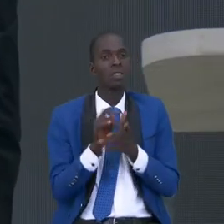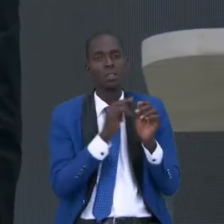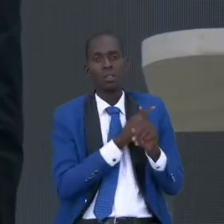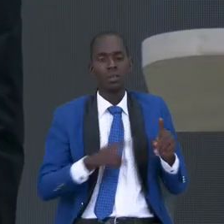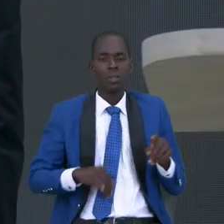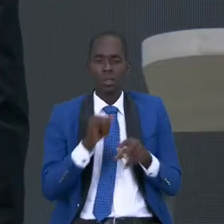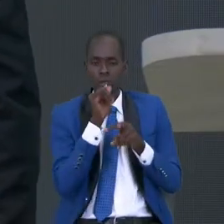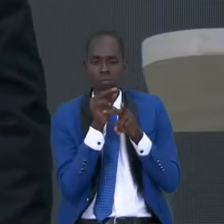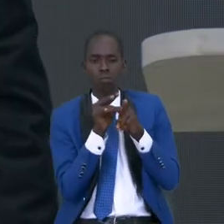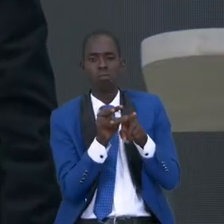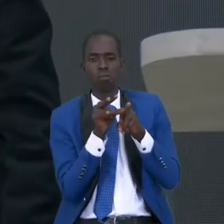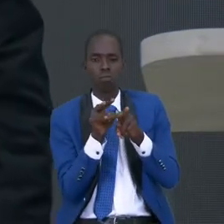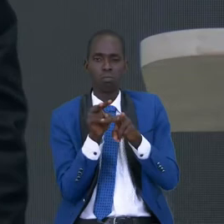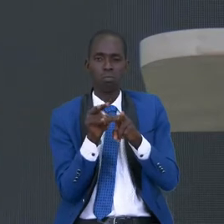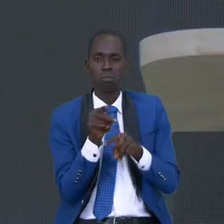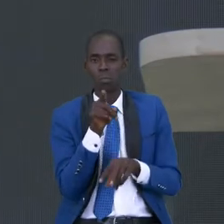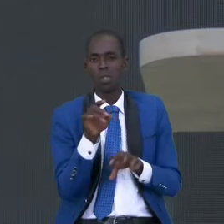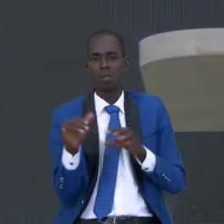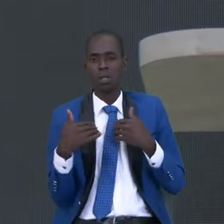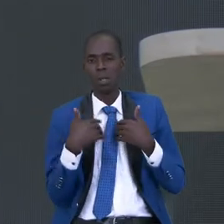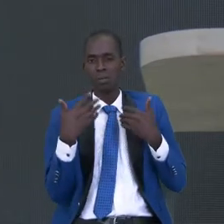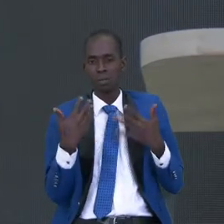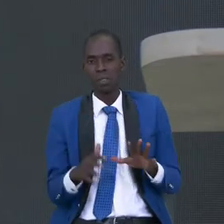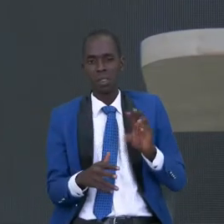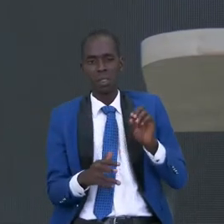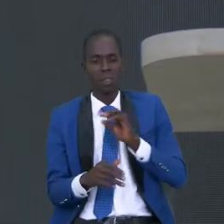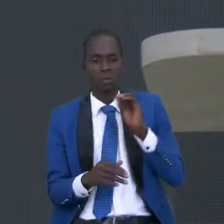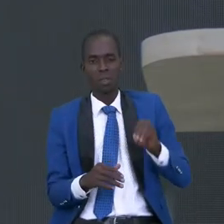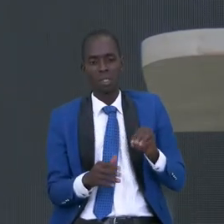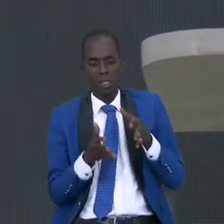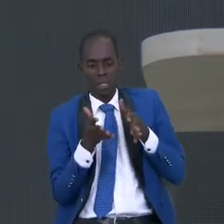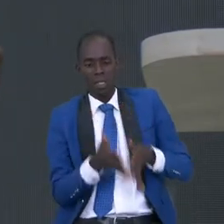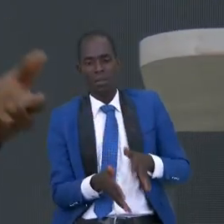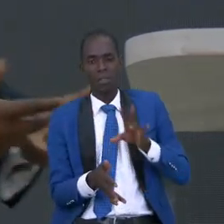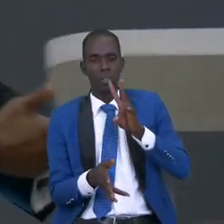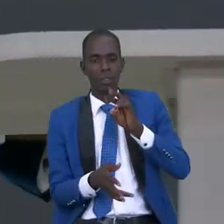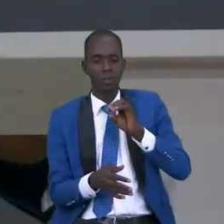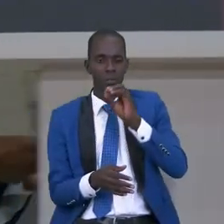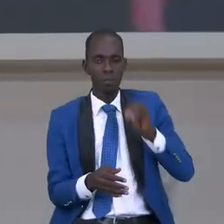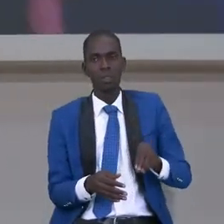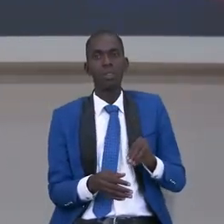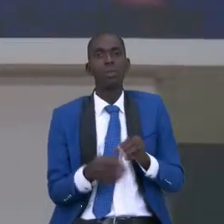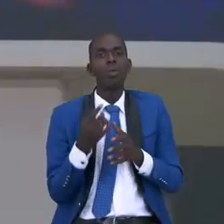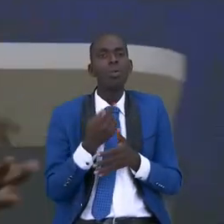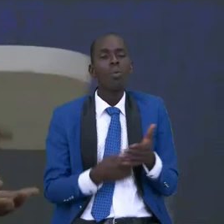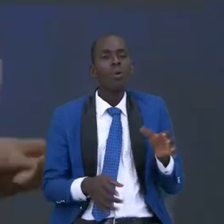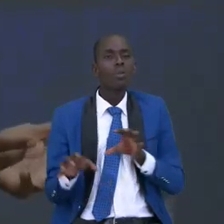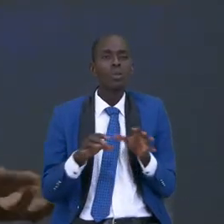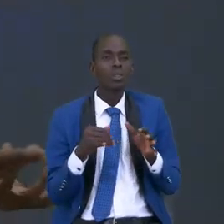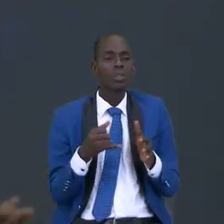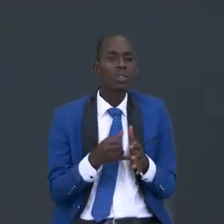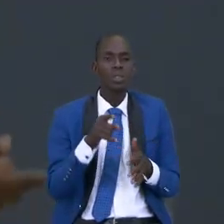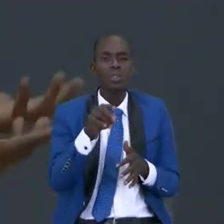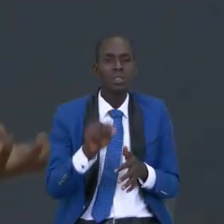looking at that. He's done 30%. It remains 70%. What does he need? What grace,